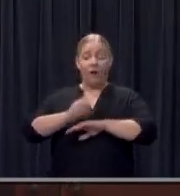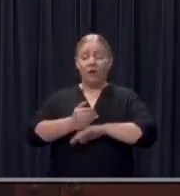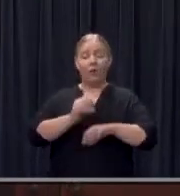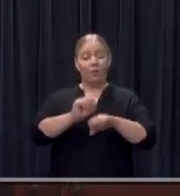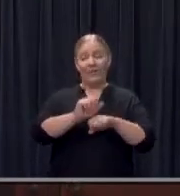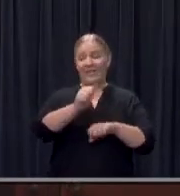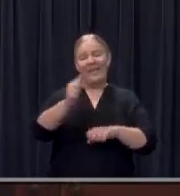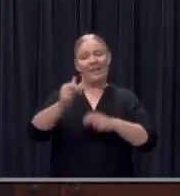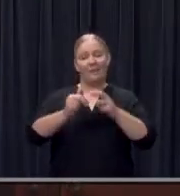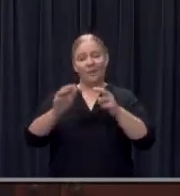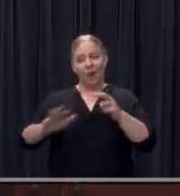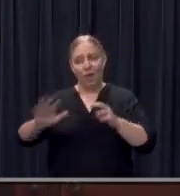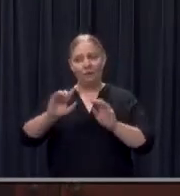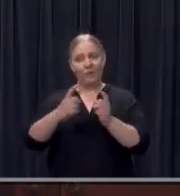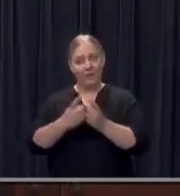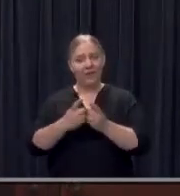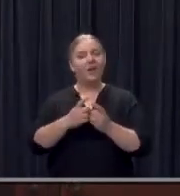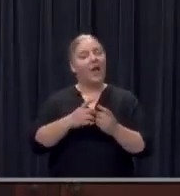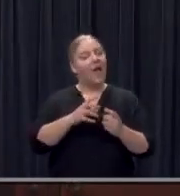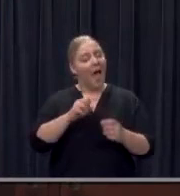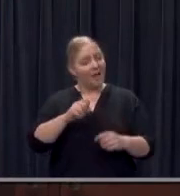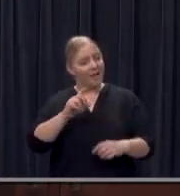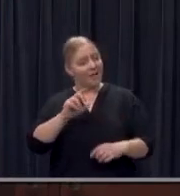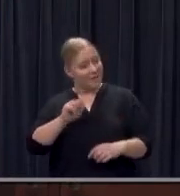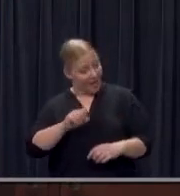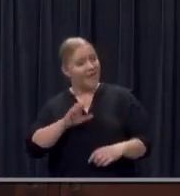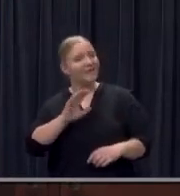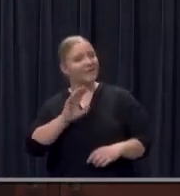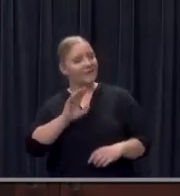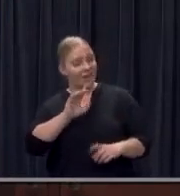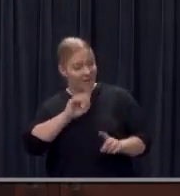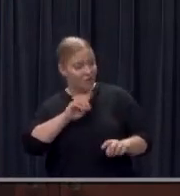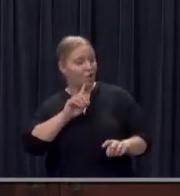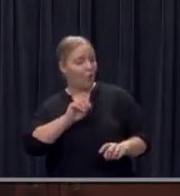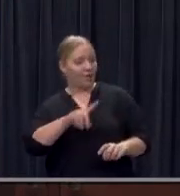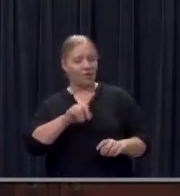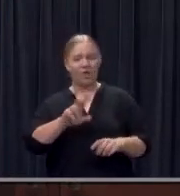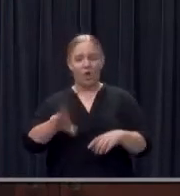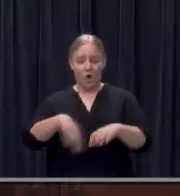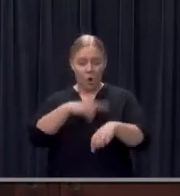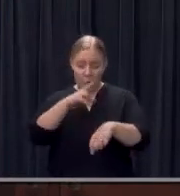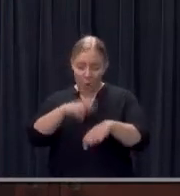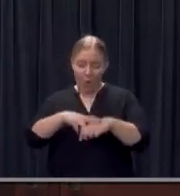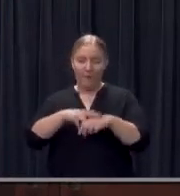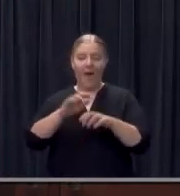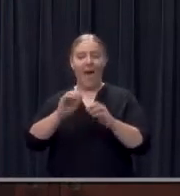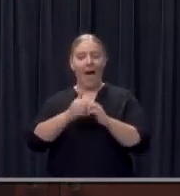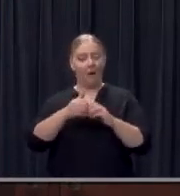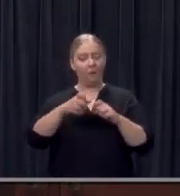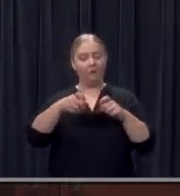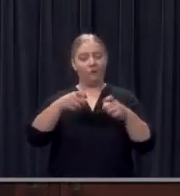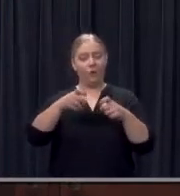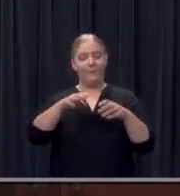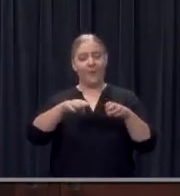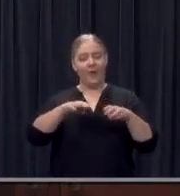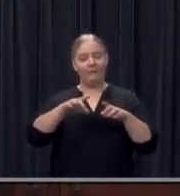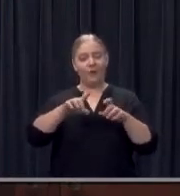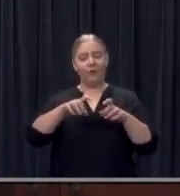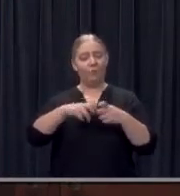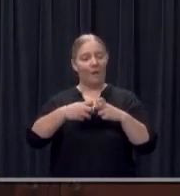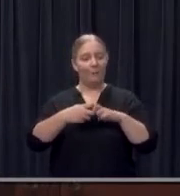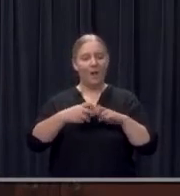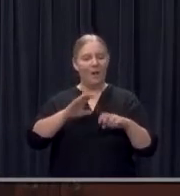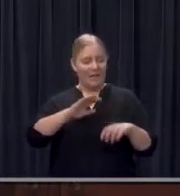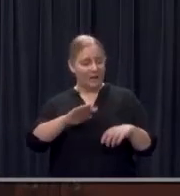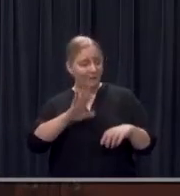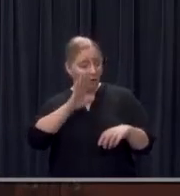district. And yes, to answer your question, the norming of discipline, and again, as I said earlier, we'll never question someone for hitting the